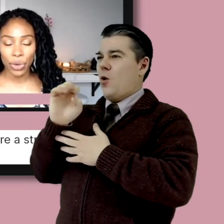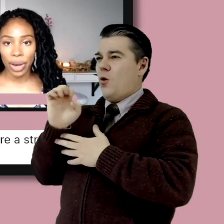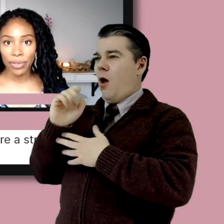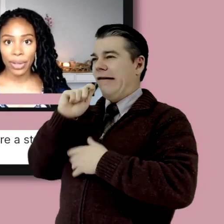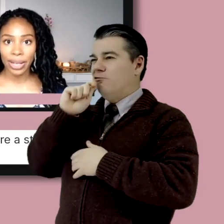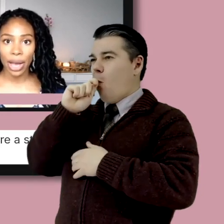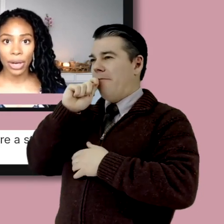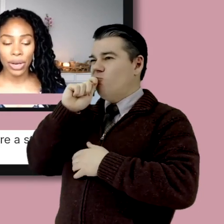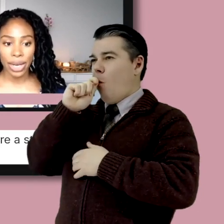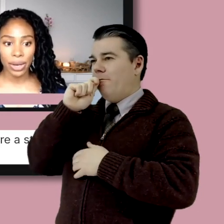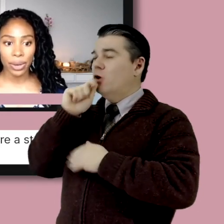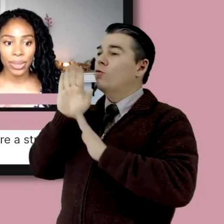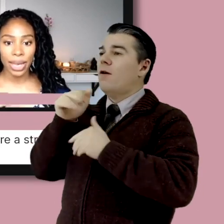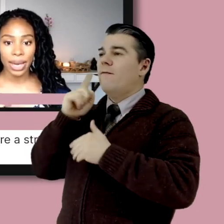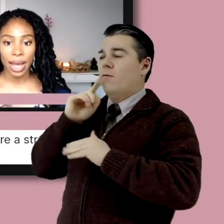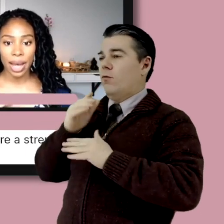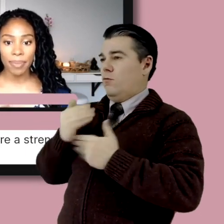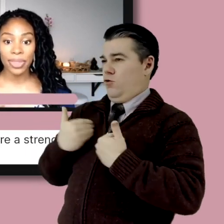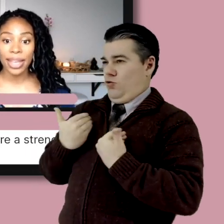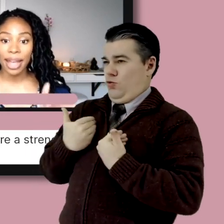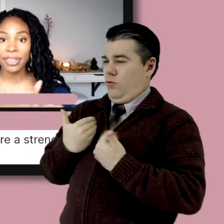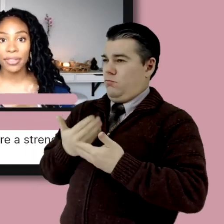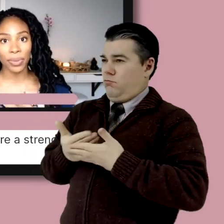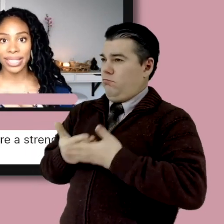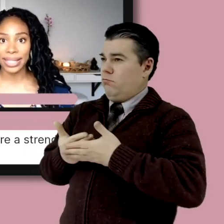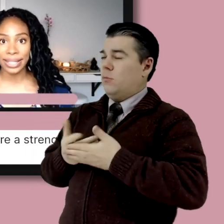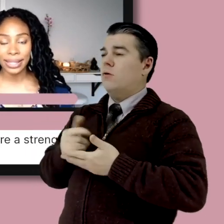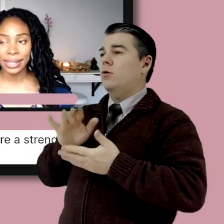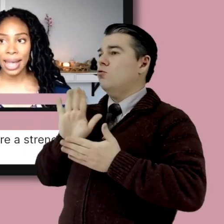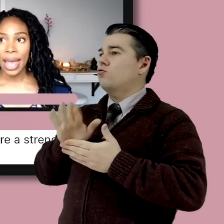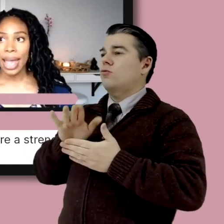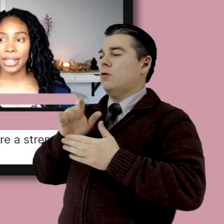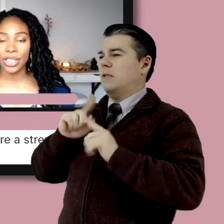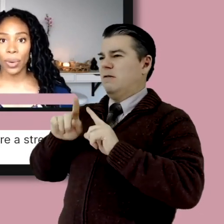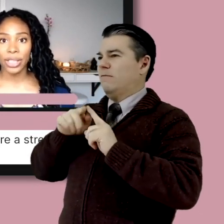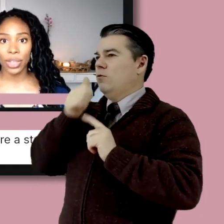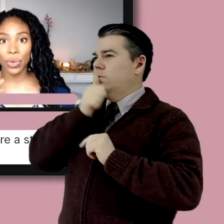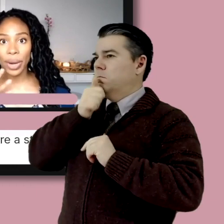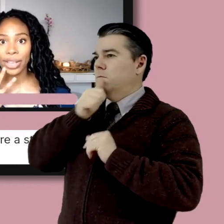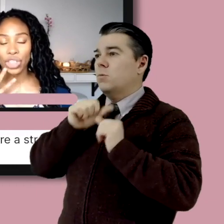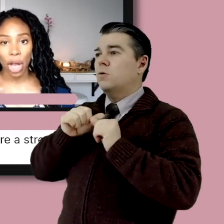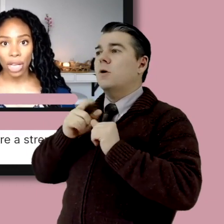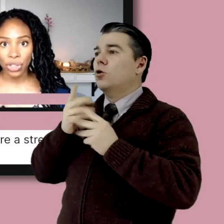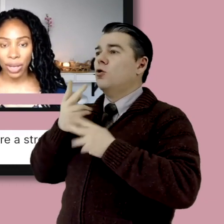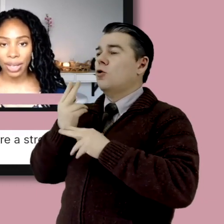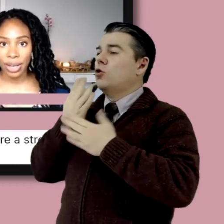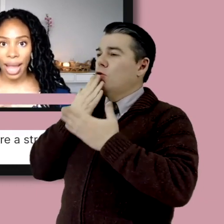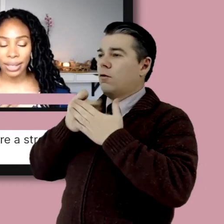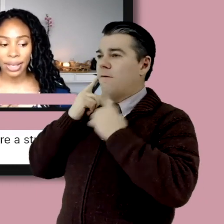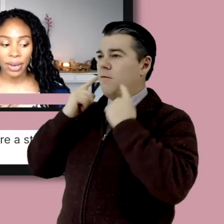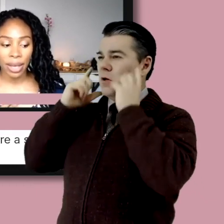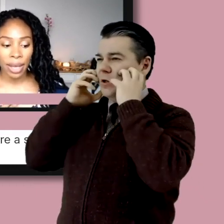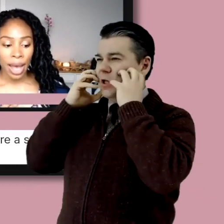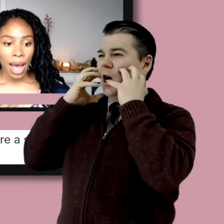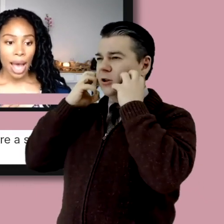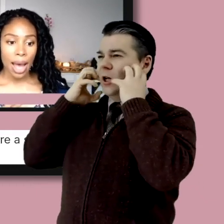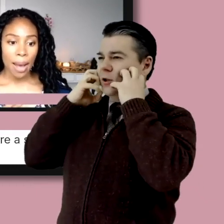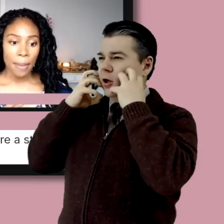which are great for like younger kiddos, and they have different resistance. And so it's a great jaw strengthening